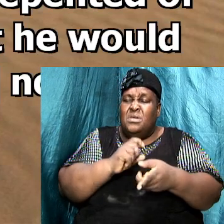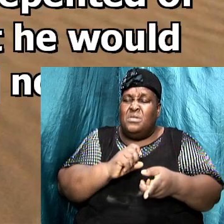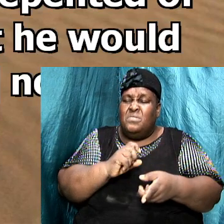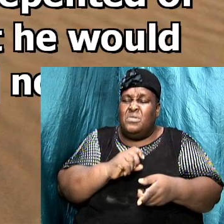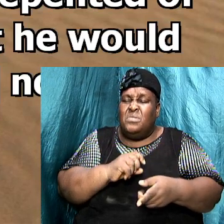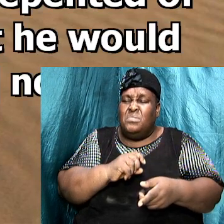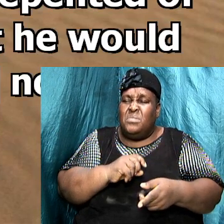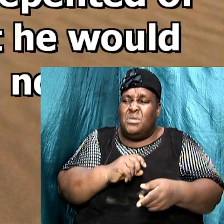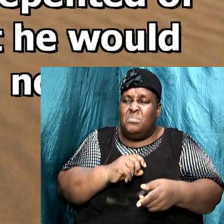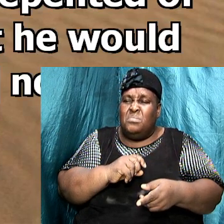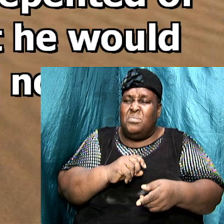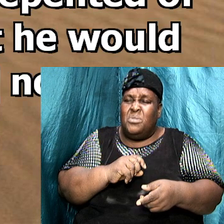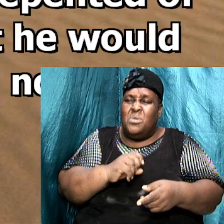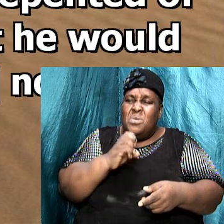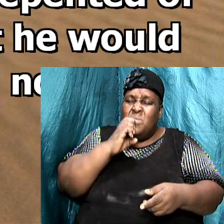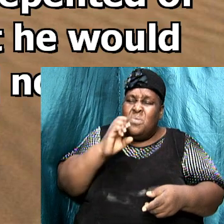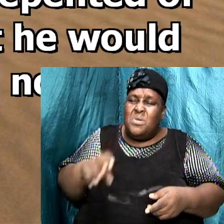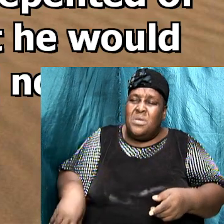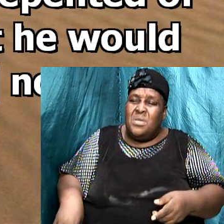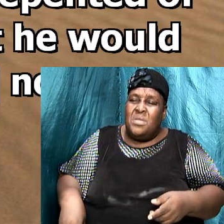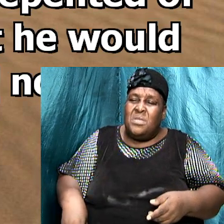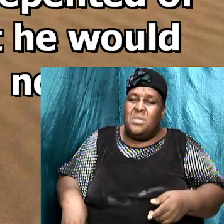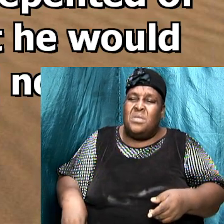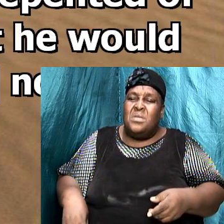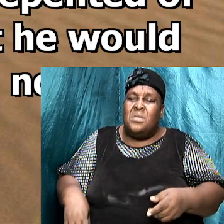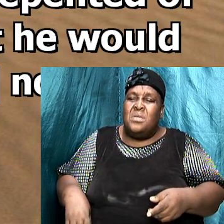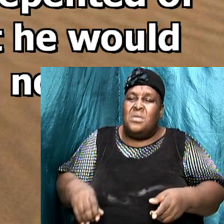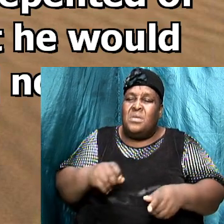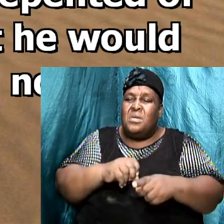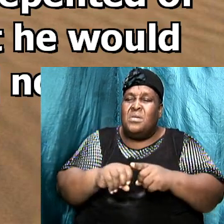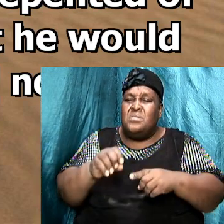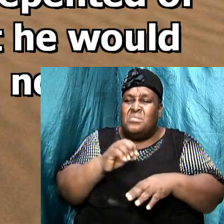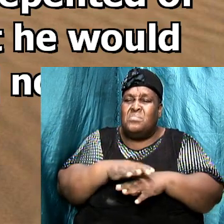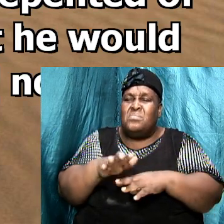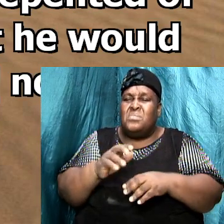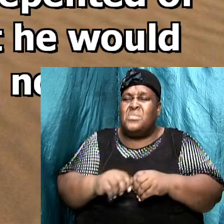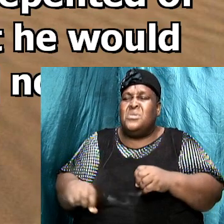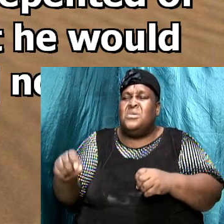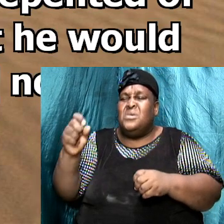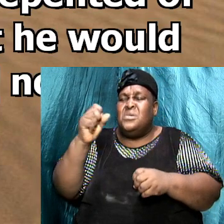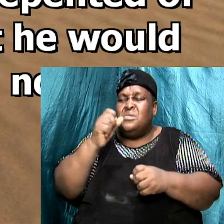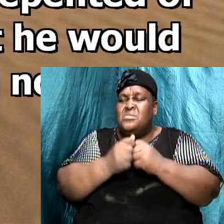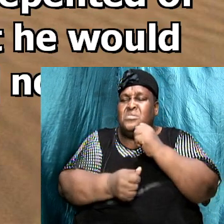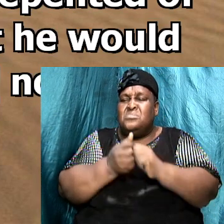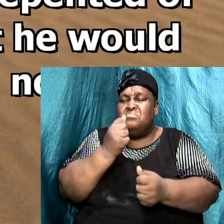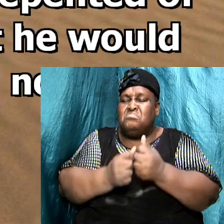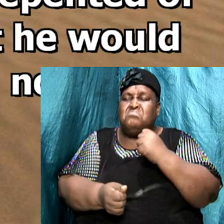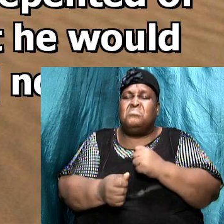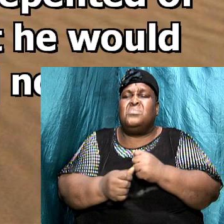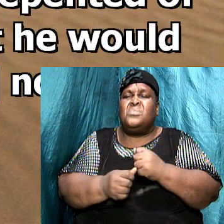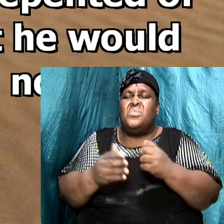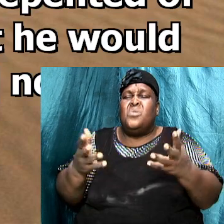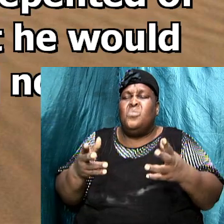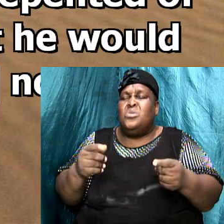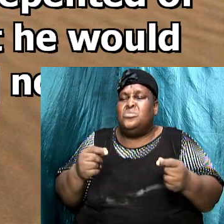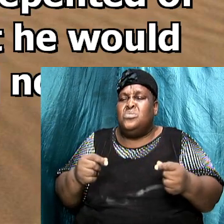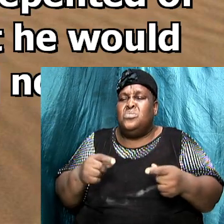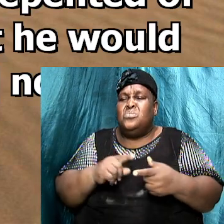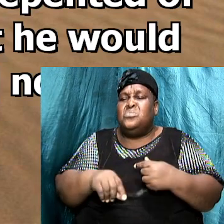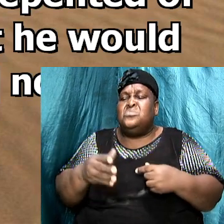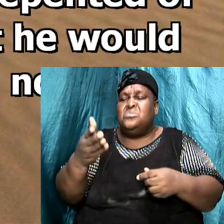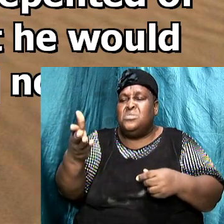God relented of the disaster that he had said he would do to them. And he did not do